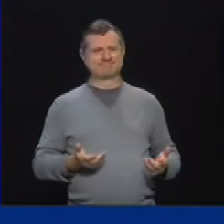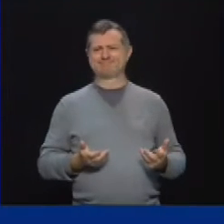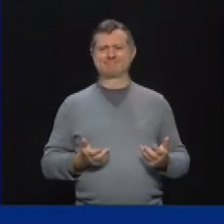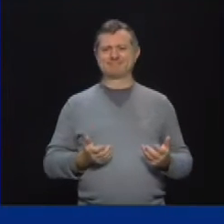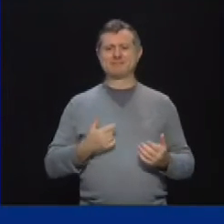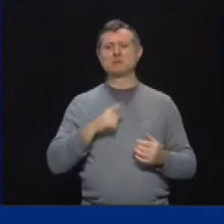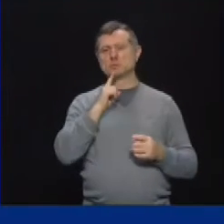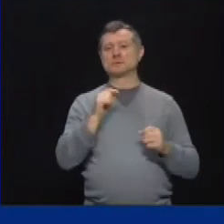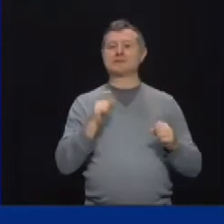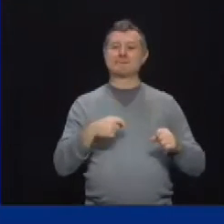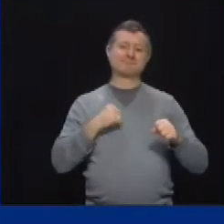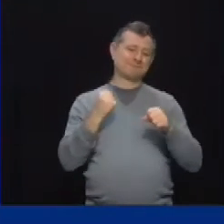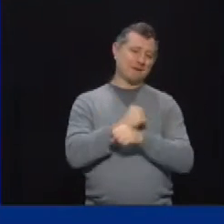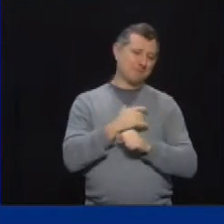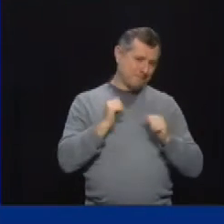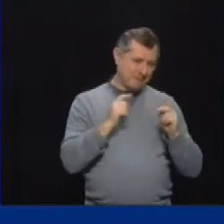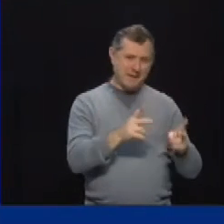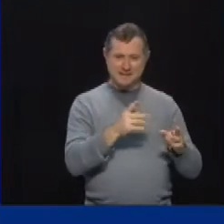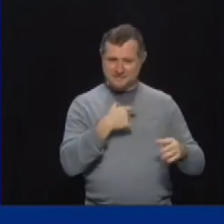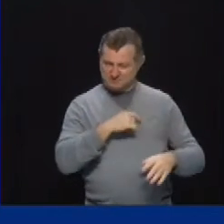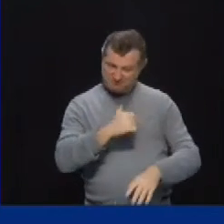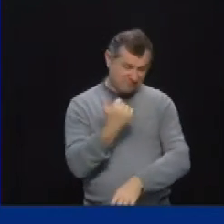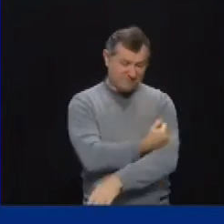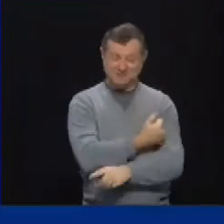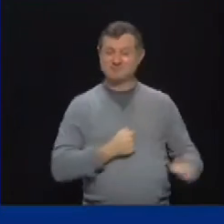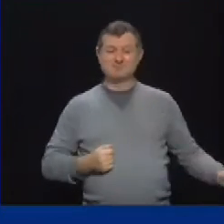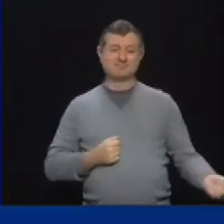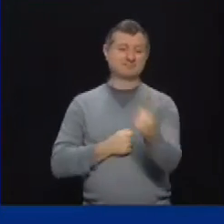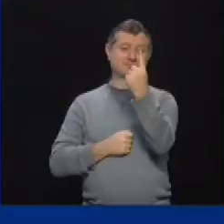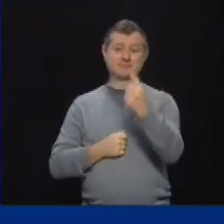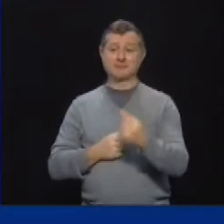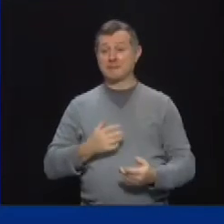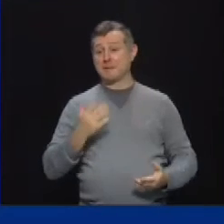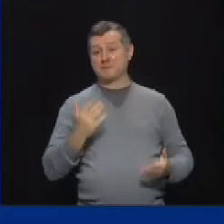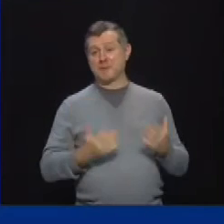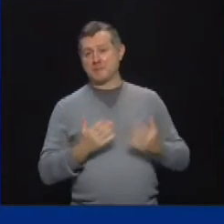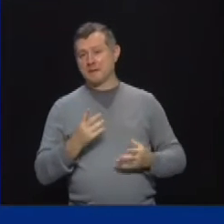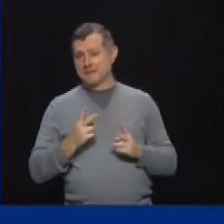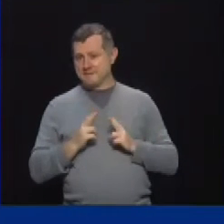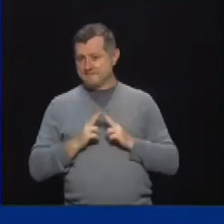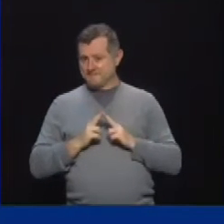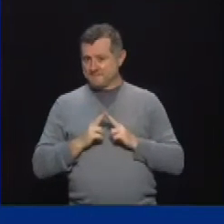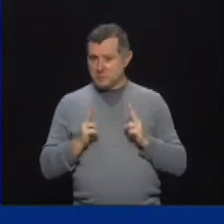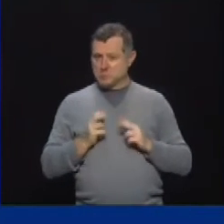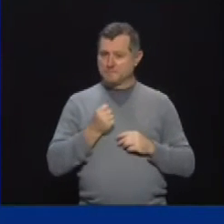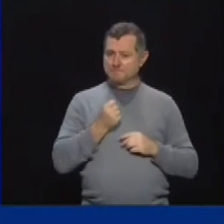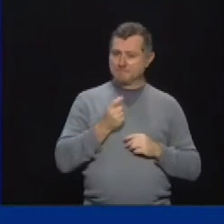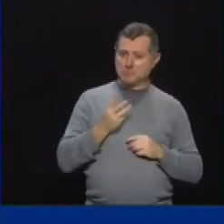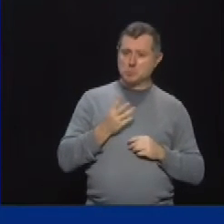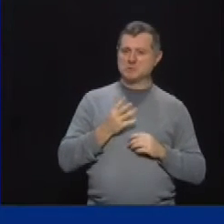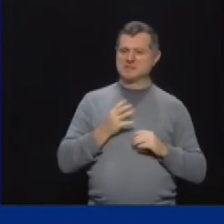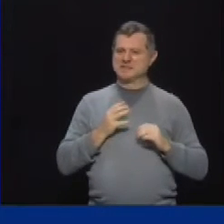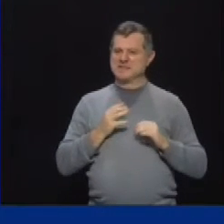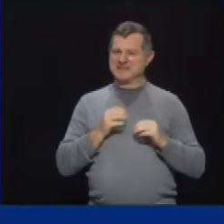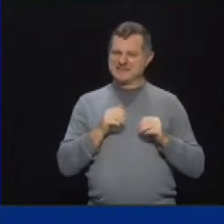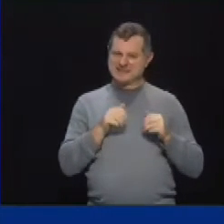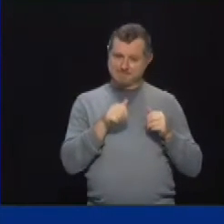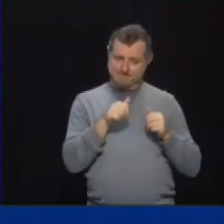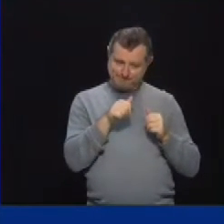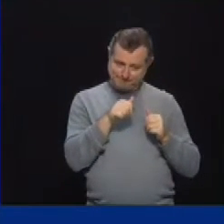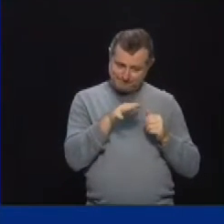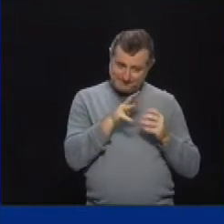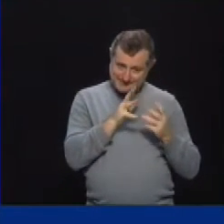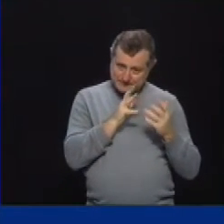and that is a vaccine. So there may be very narrow accommodations to be made, but I believe that overall we have to make sure